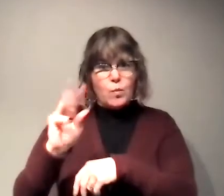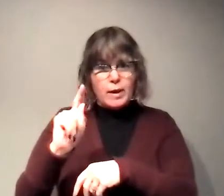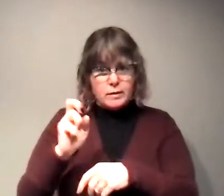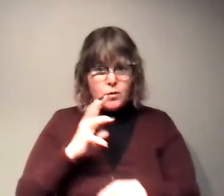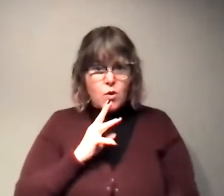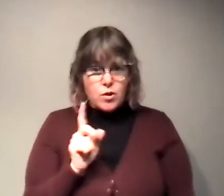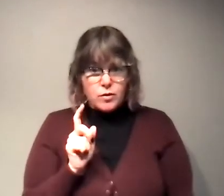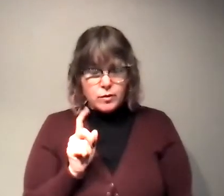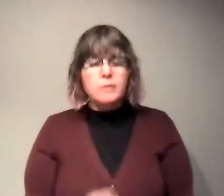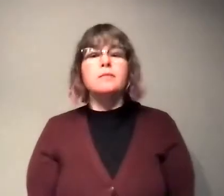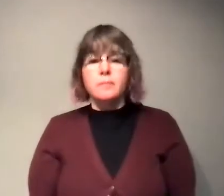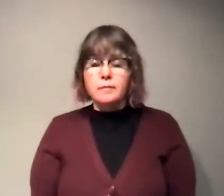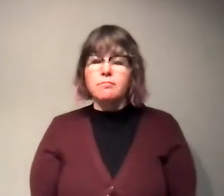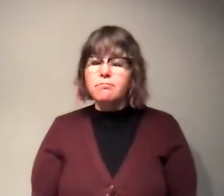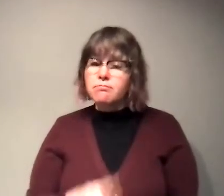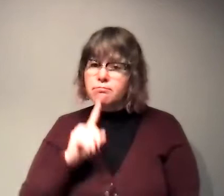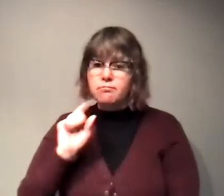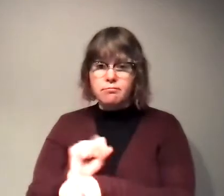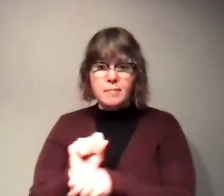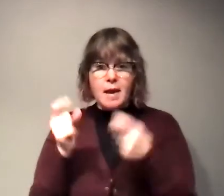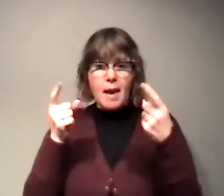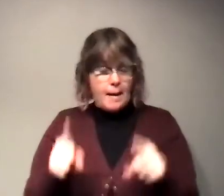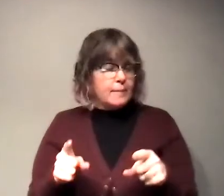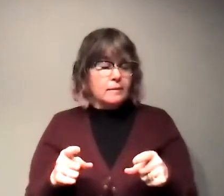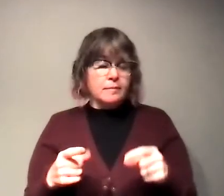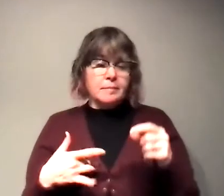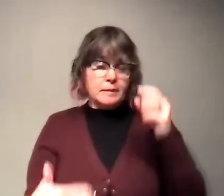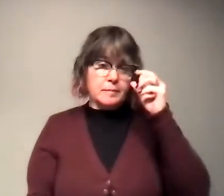Yes, and actually that happens quite a bit